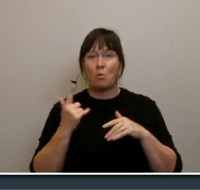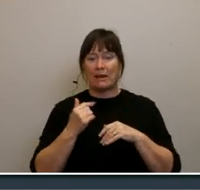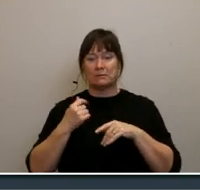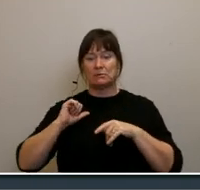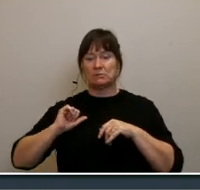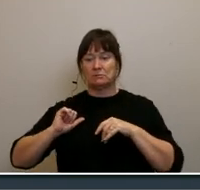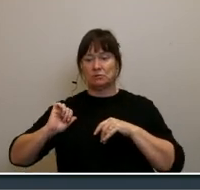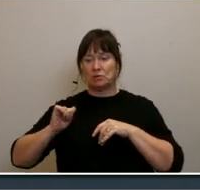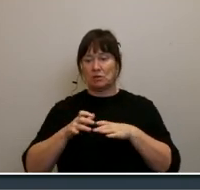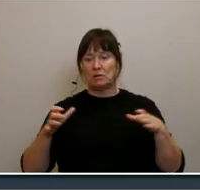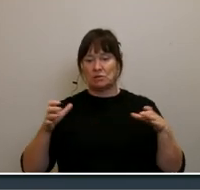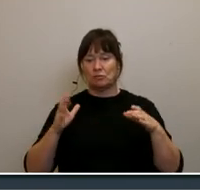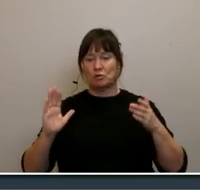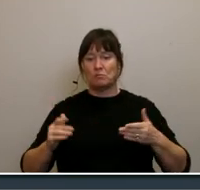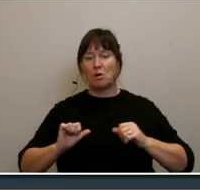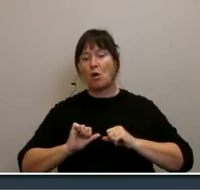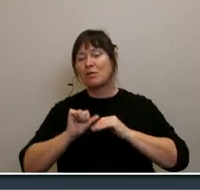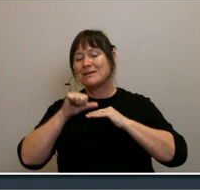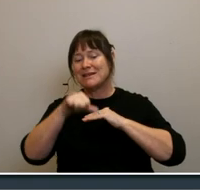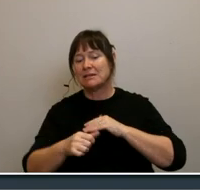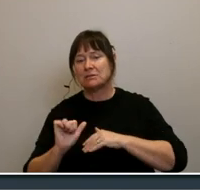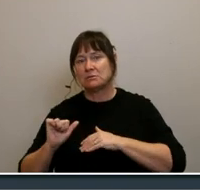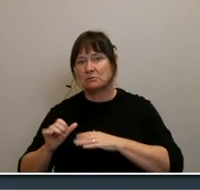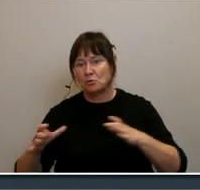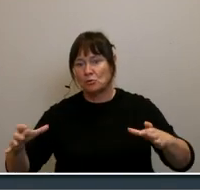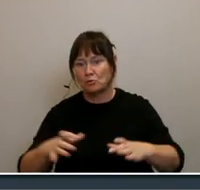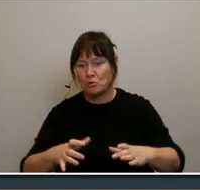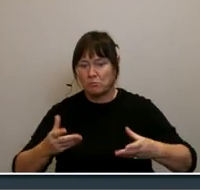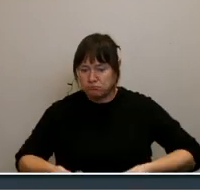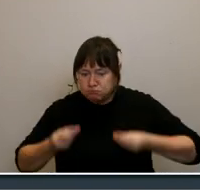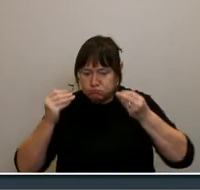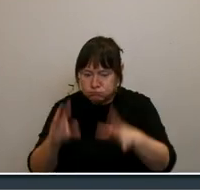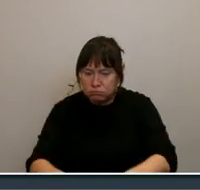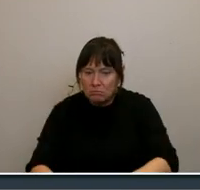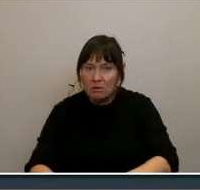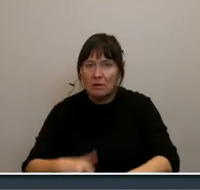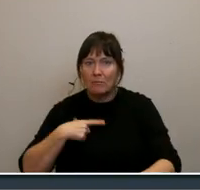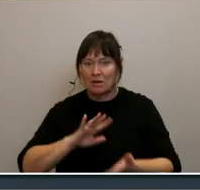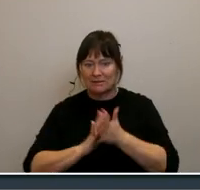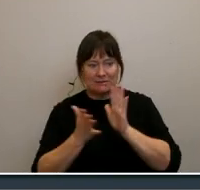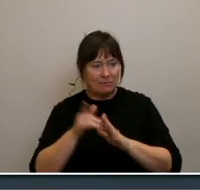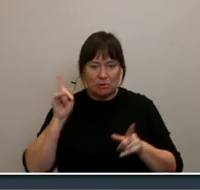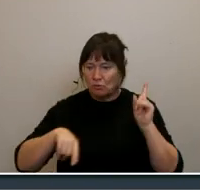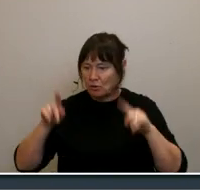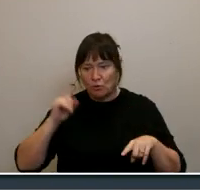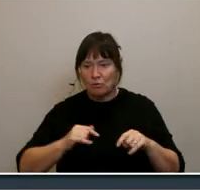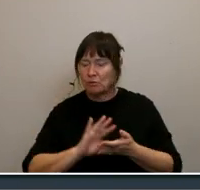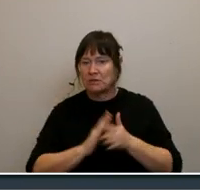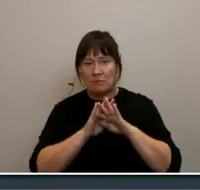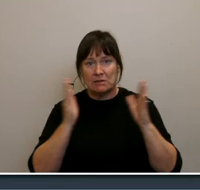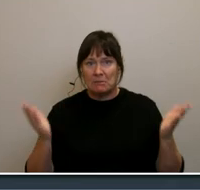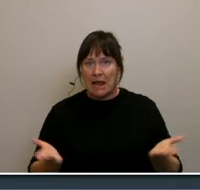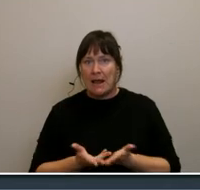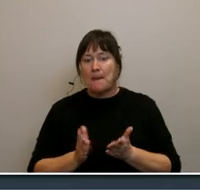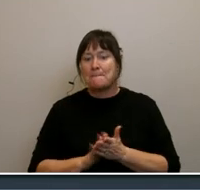one generation of humans upon the next. I acknowledge that climate change is a very difficult reality to face and